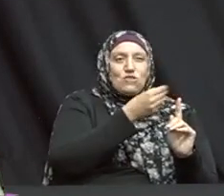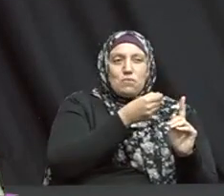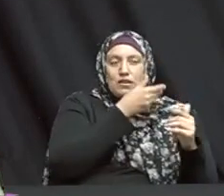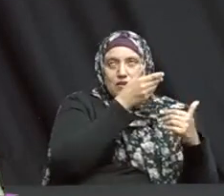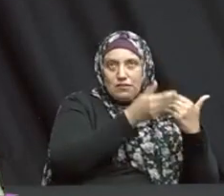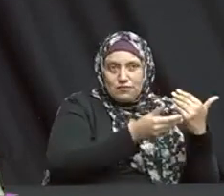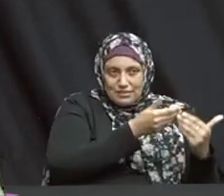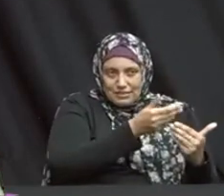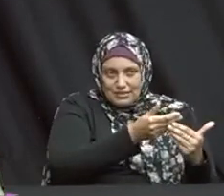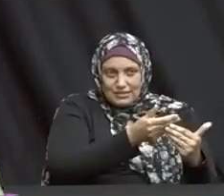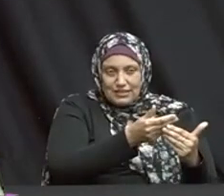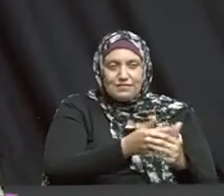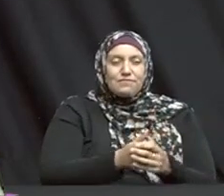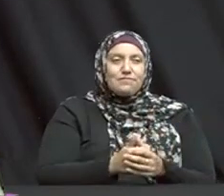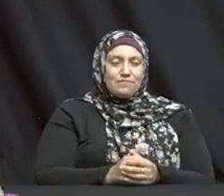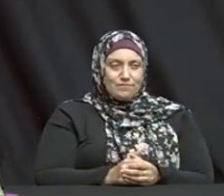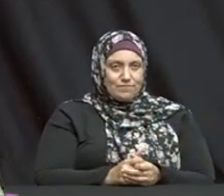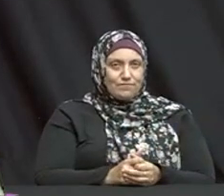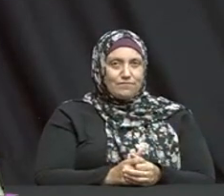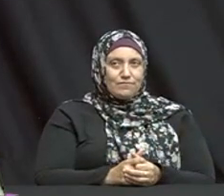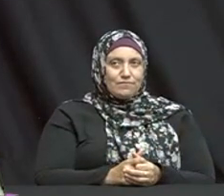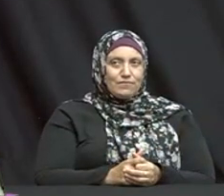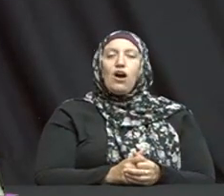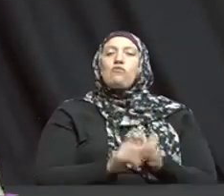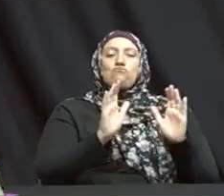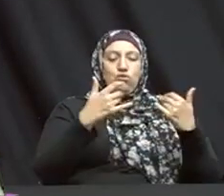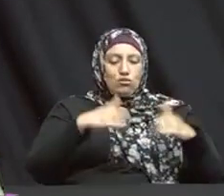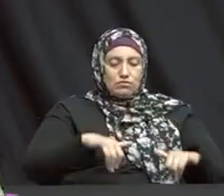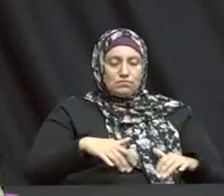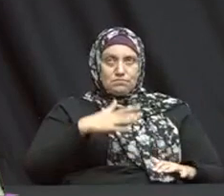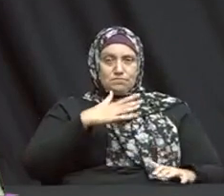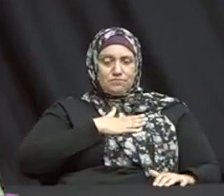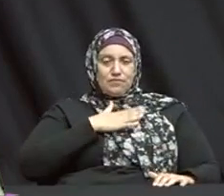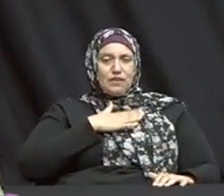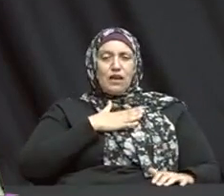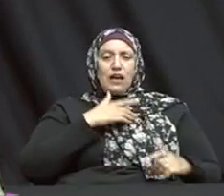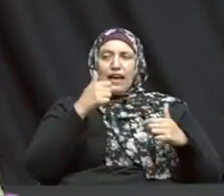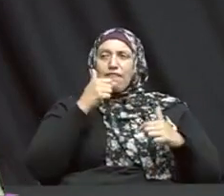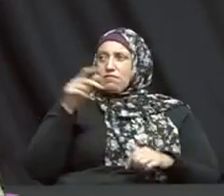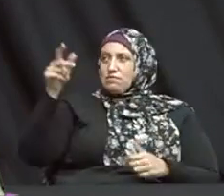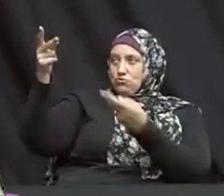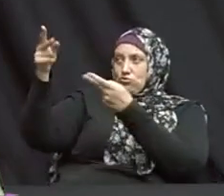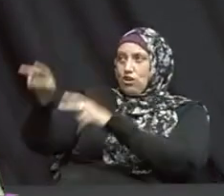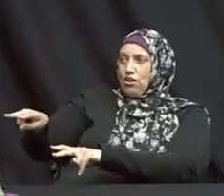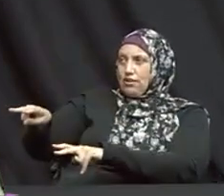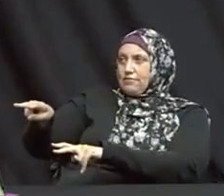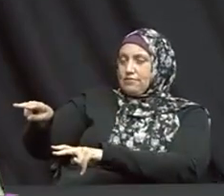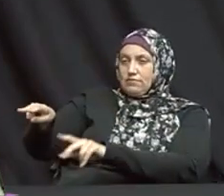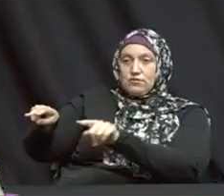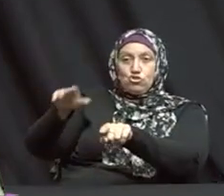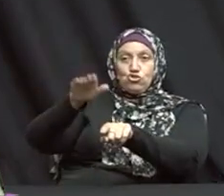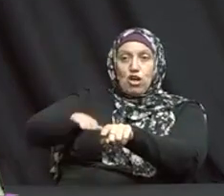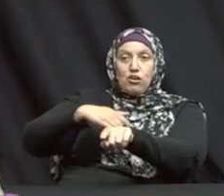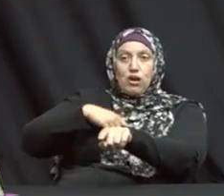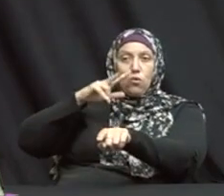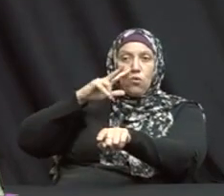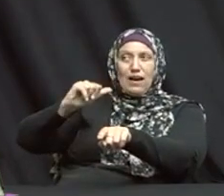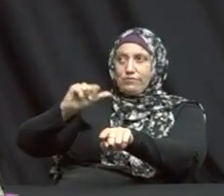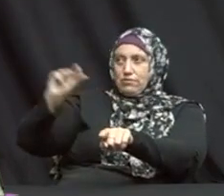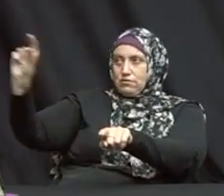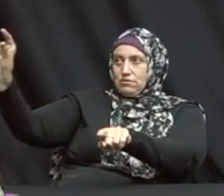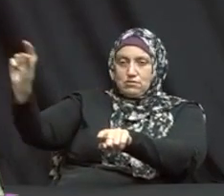it was left only with the inheritance. Nothing beyond that. And in terms of an adult wife, for example, if she's entitled to a